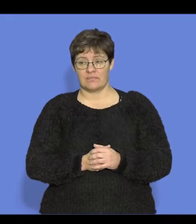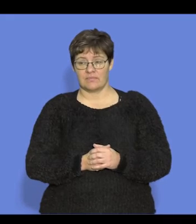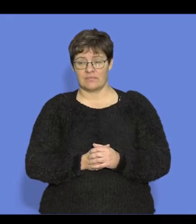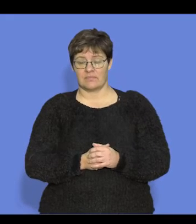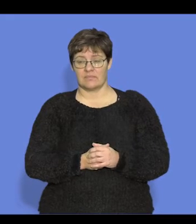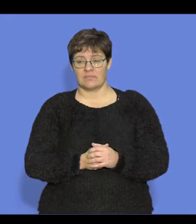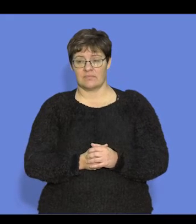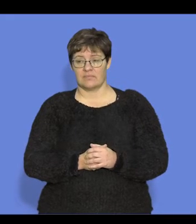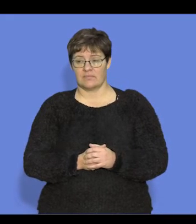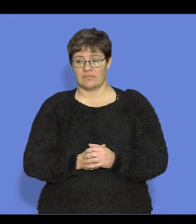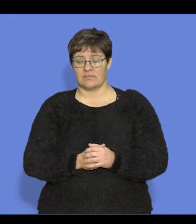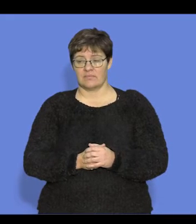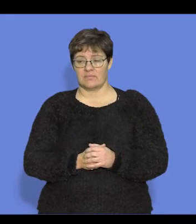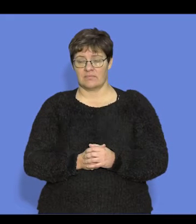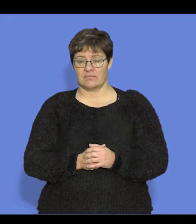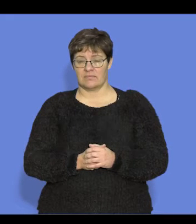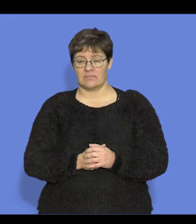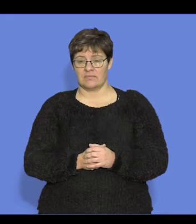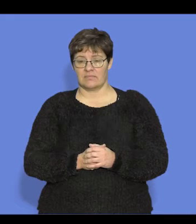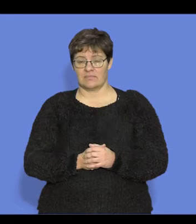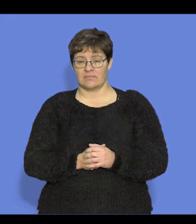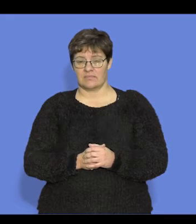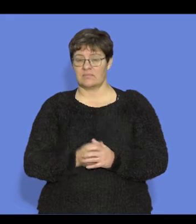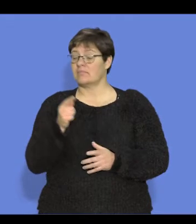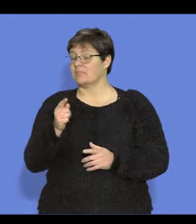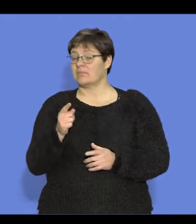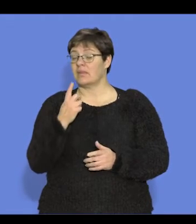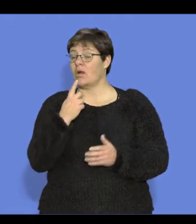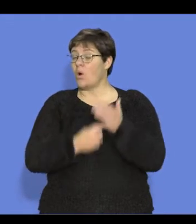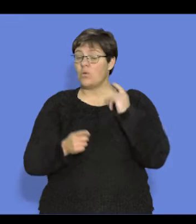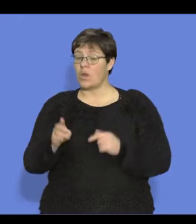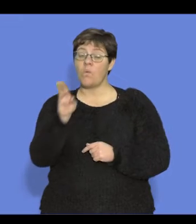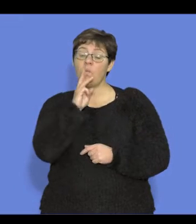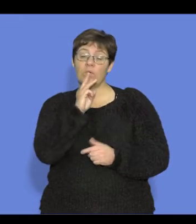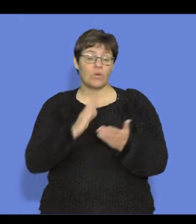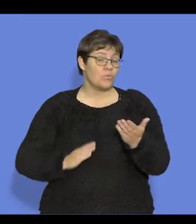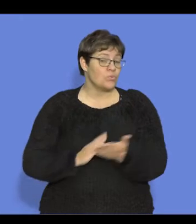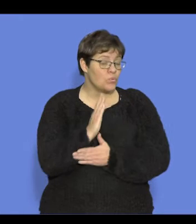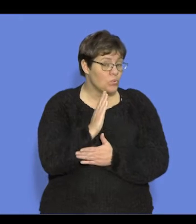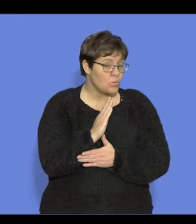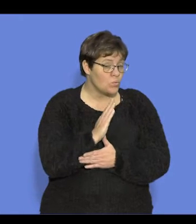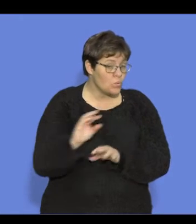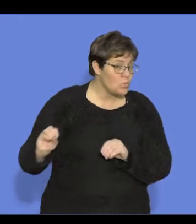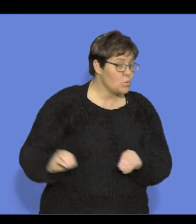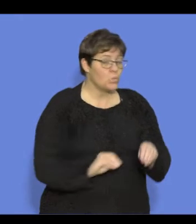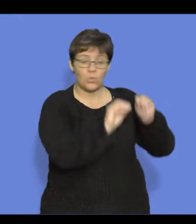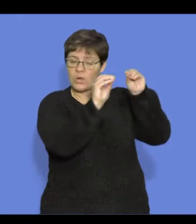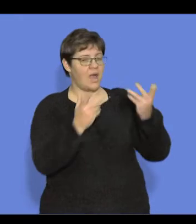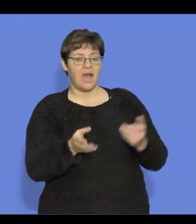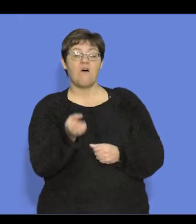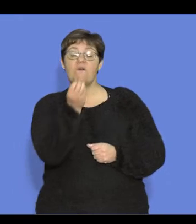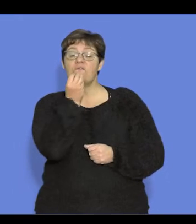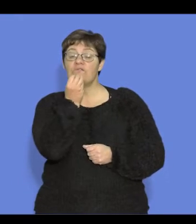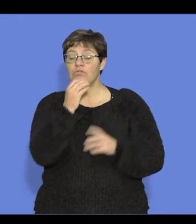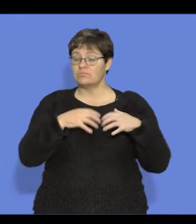Then, not only is water moved through the plant, Once food is made, food also has to